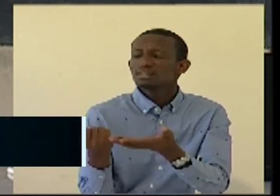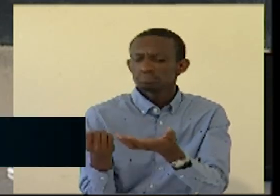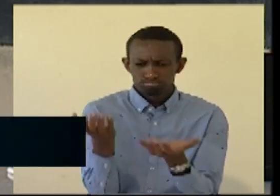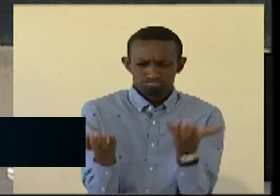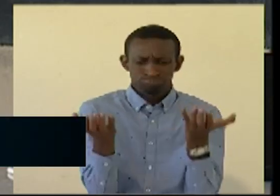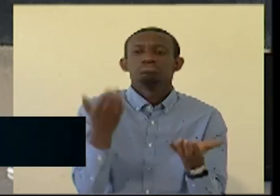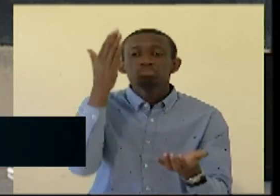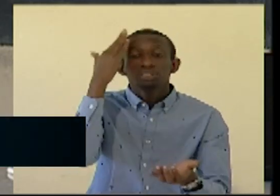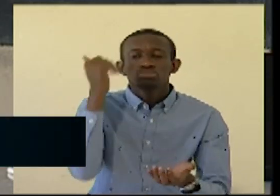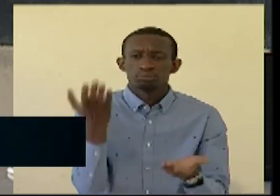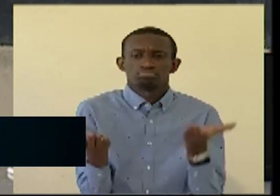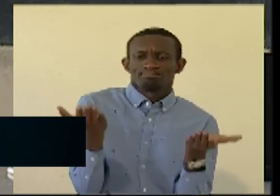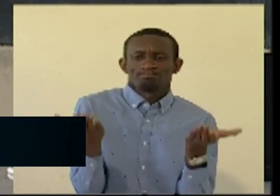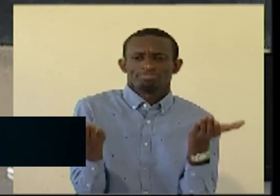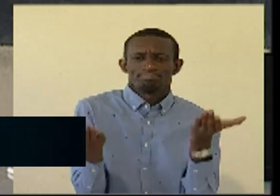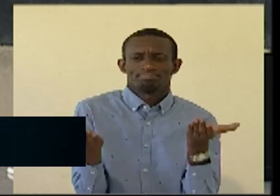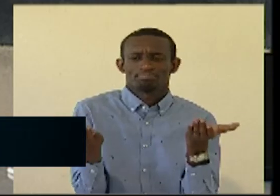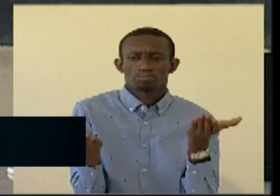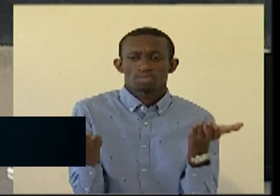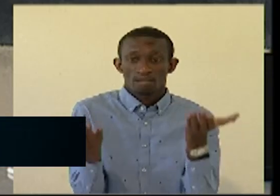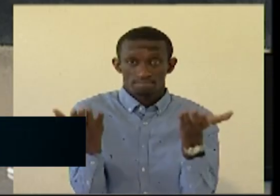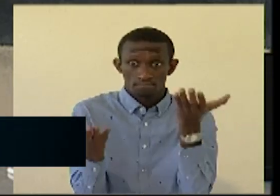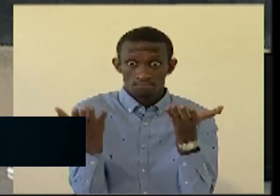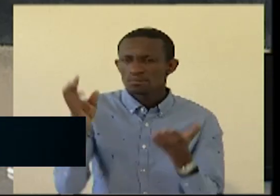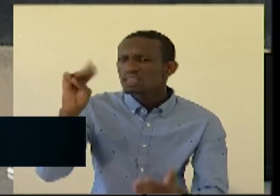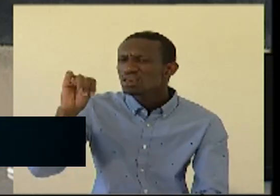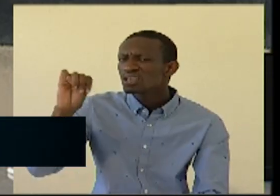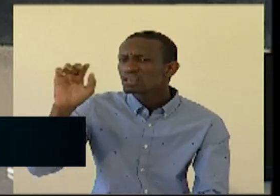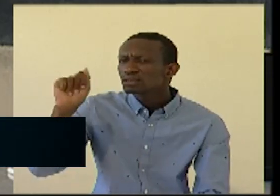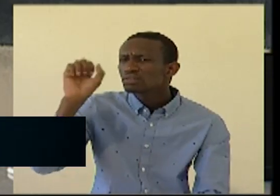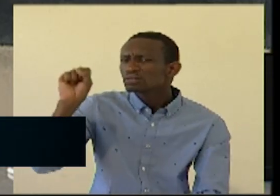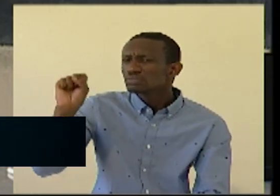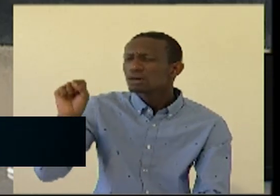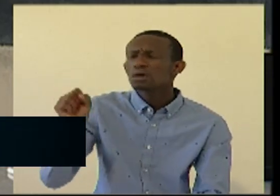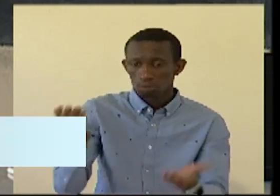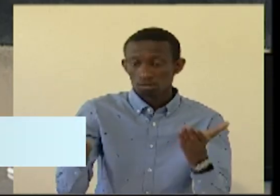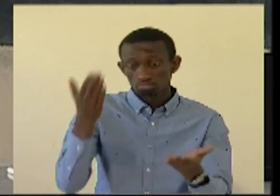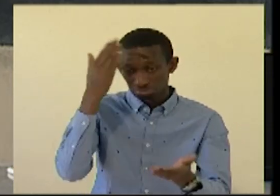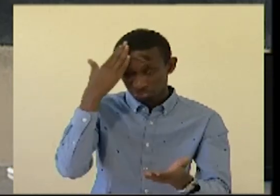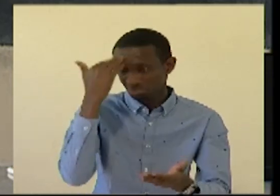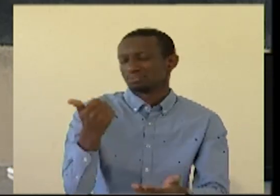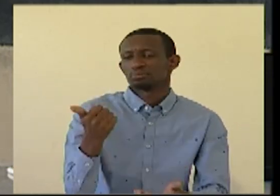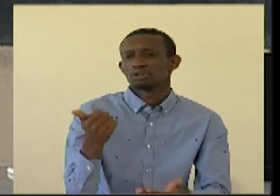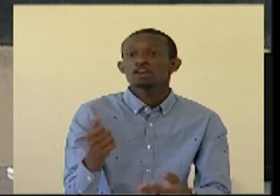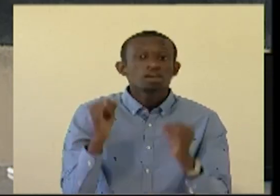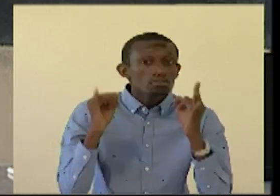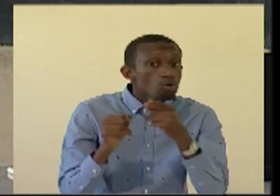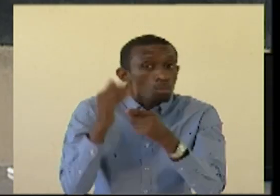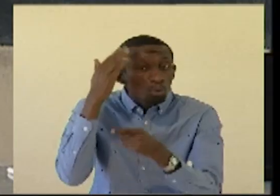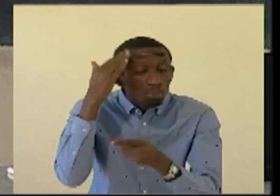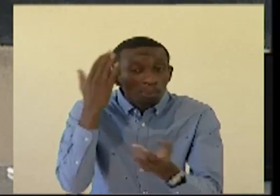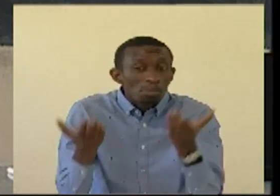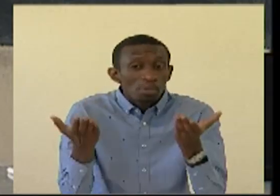Fixed mass. So from the mass, you can determine the number of moles. And from